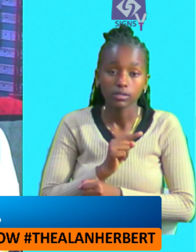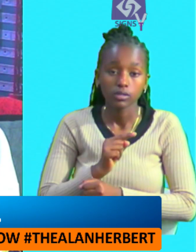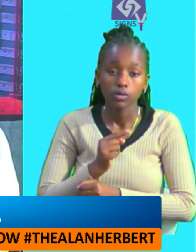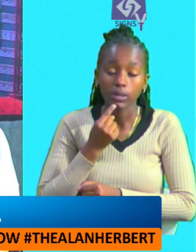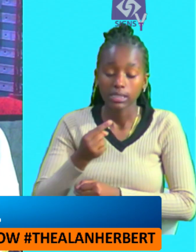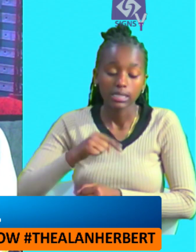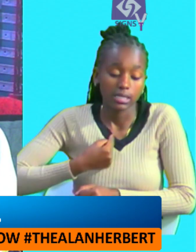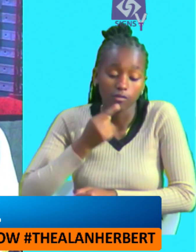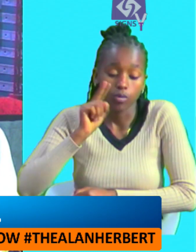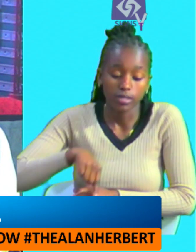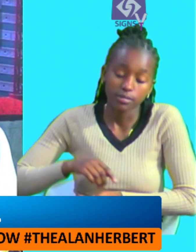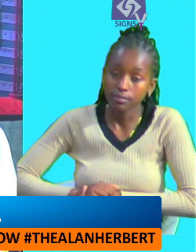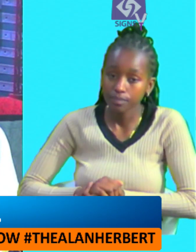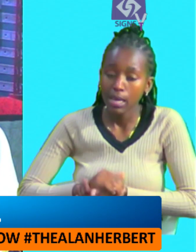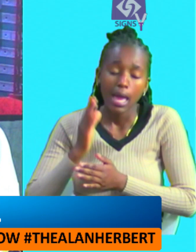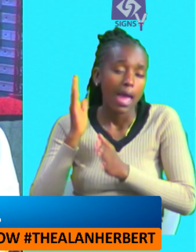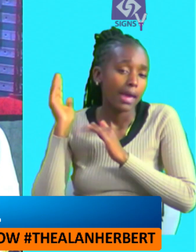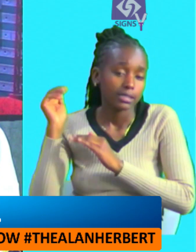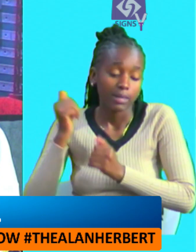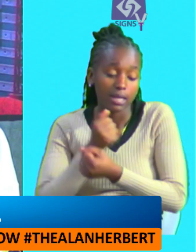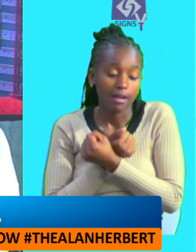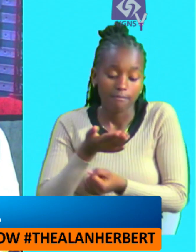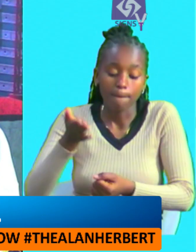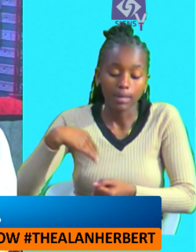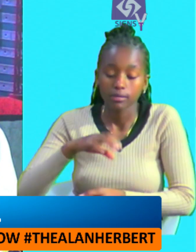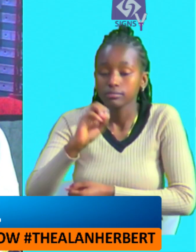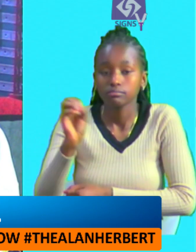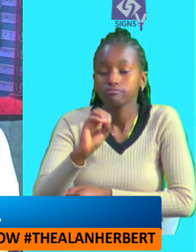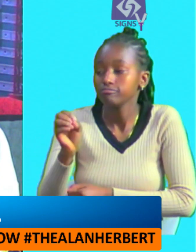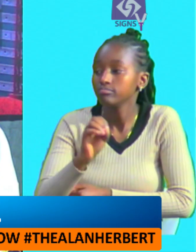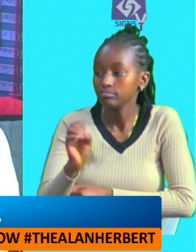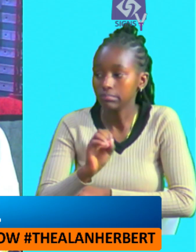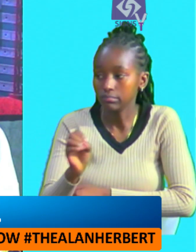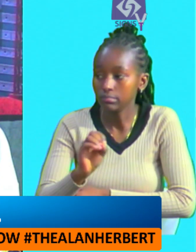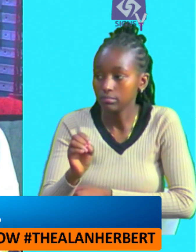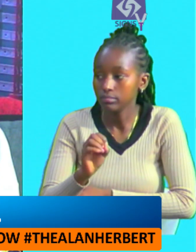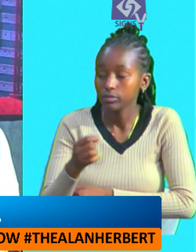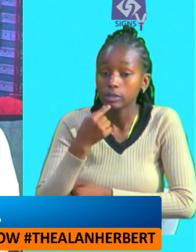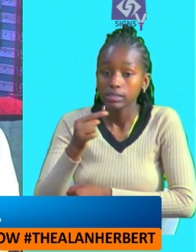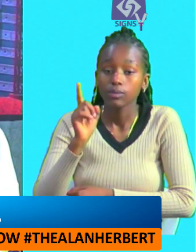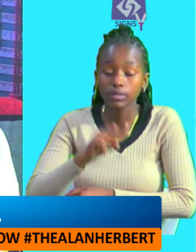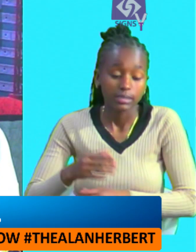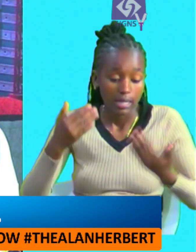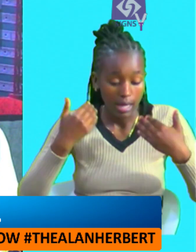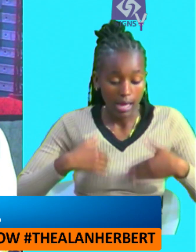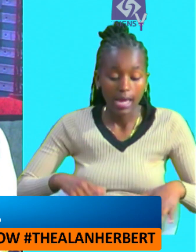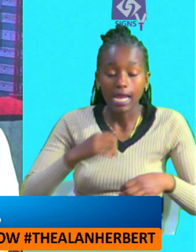that those people will give back to you. It's never the case. And I think what will unentangle you